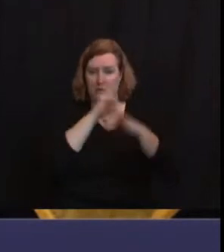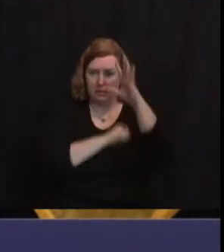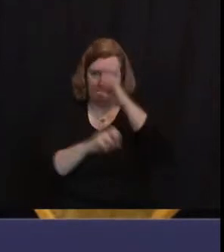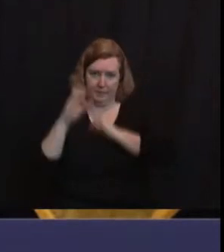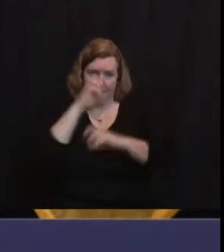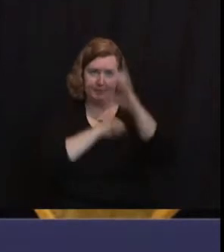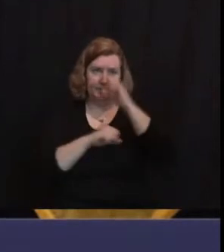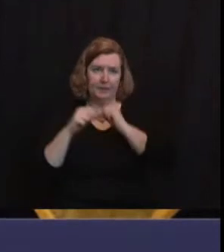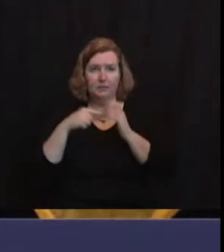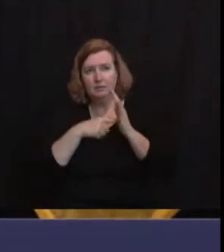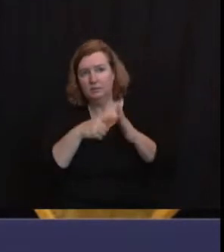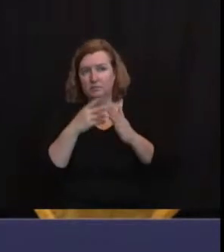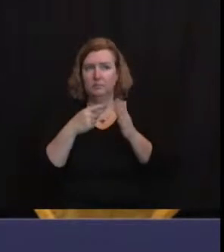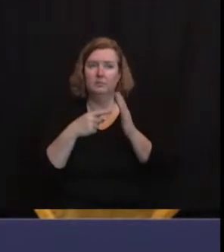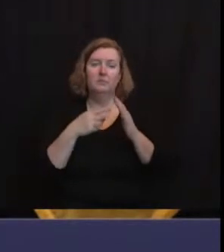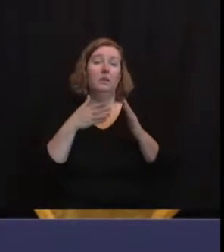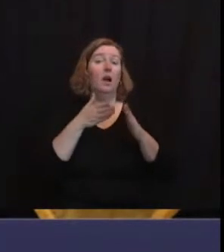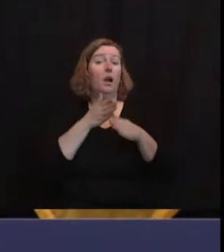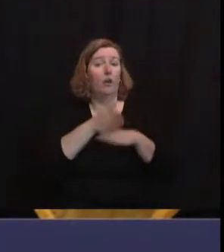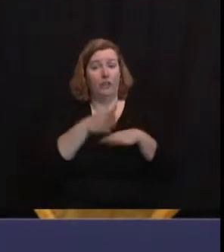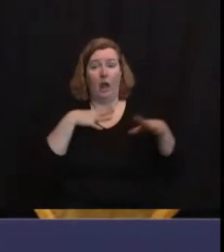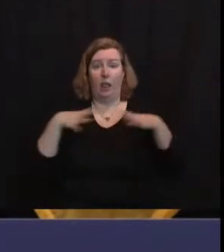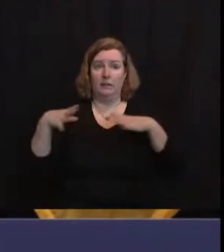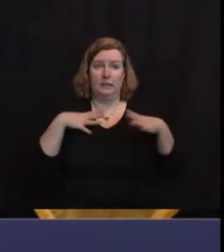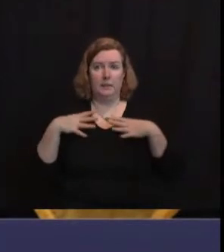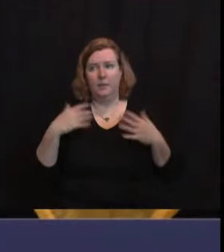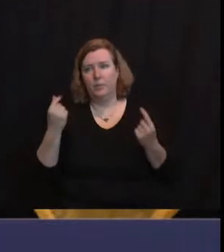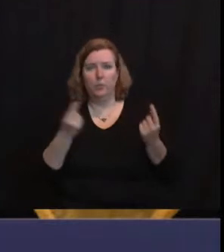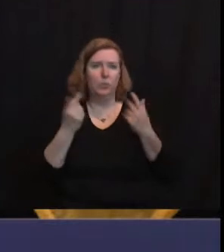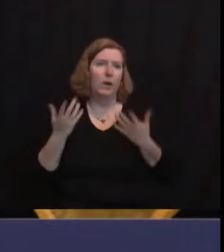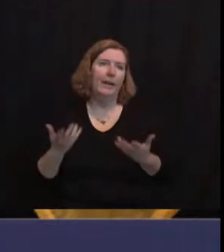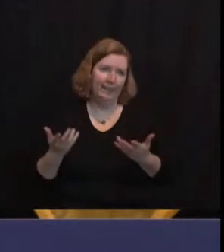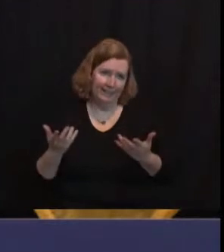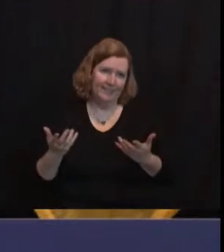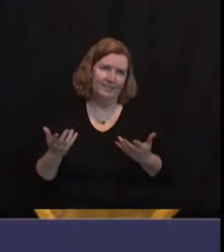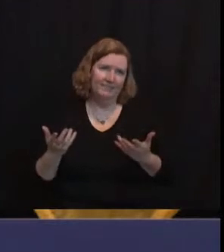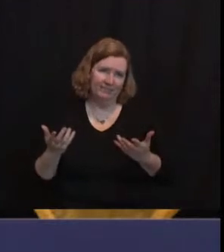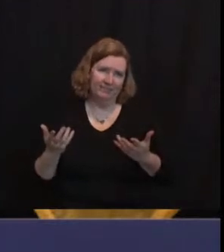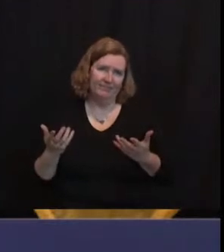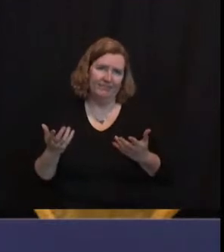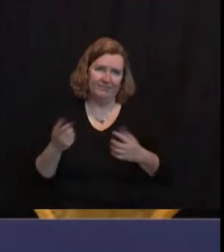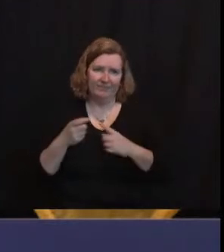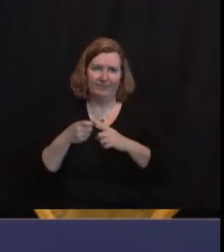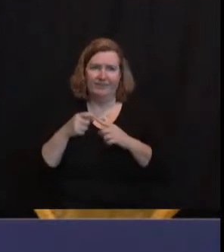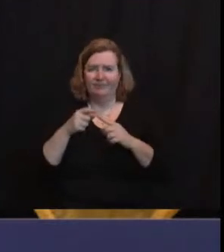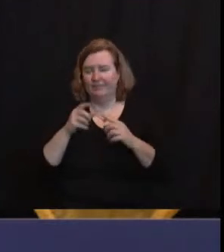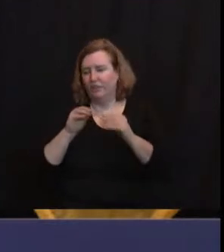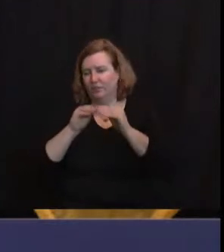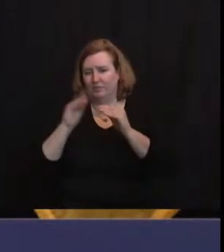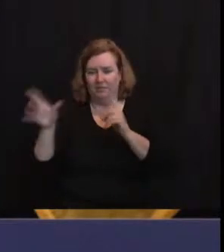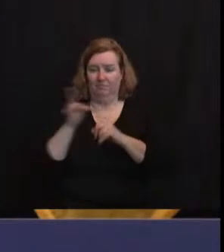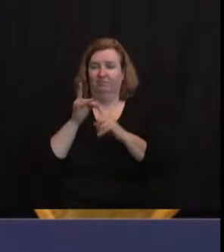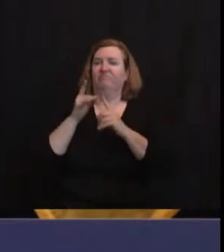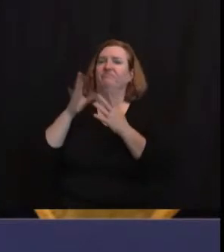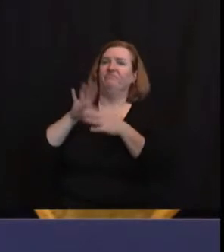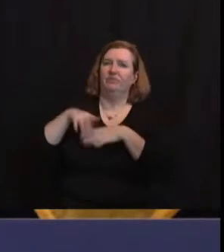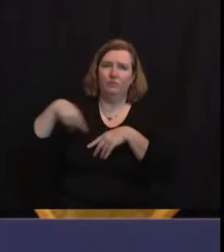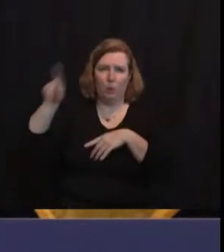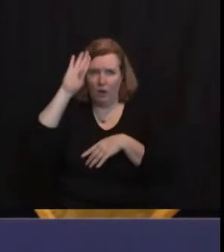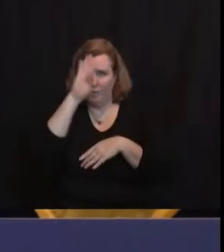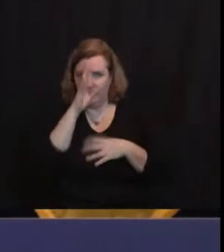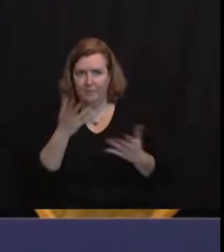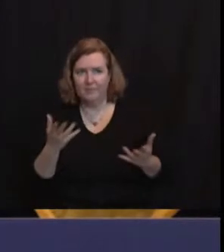post-holiday, holiday behavior, and therefore cases that come out of holiday behavior, et cetera. Thank you for those. Nikita, last but not